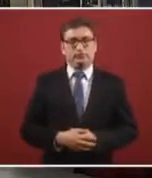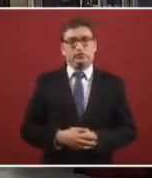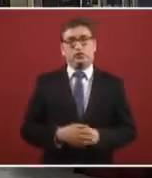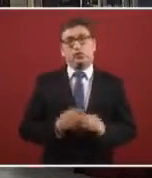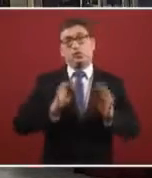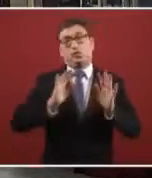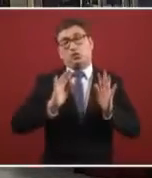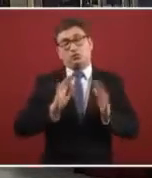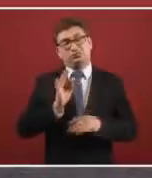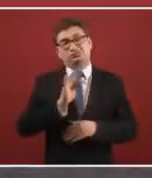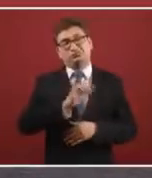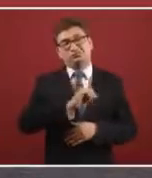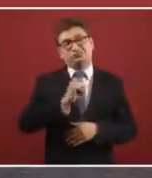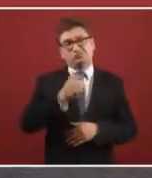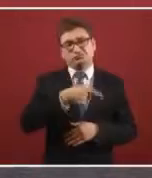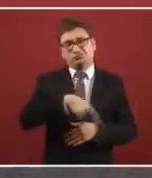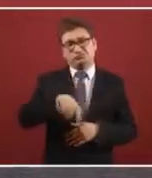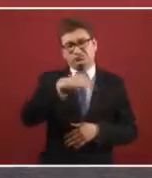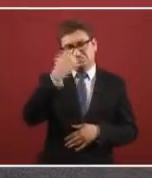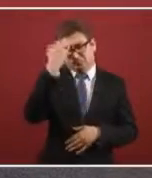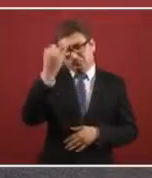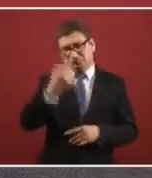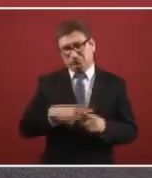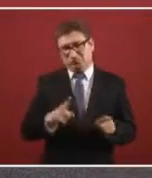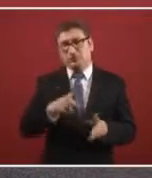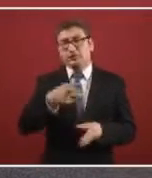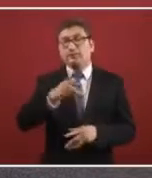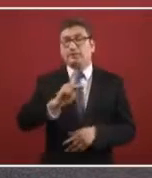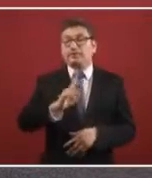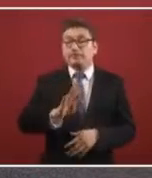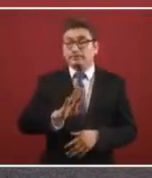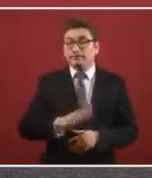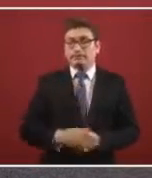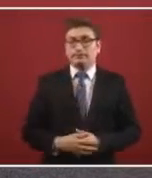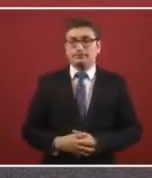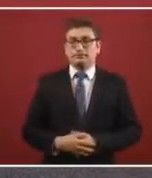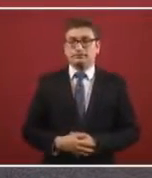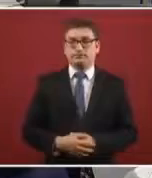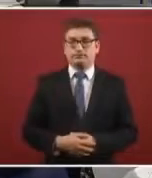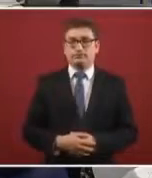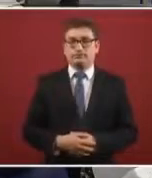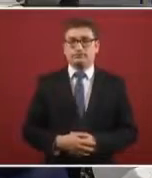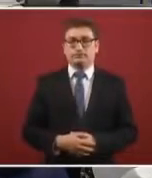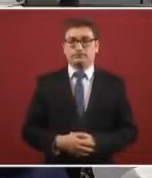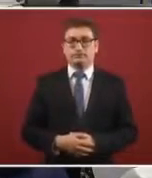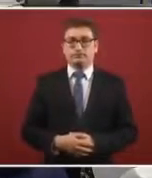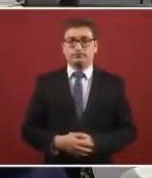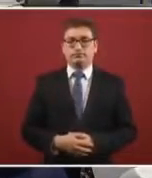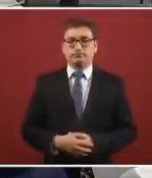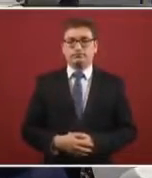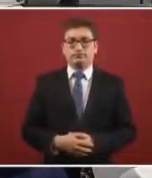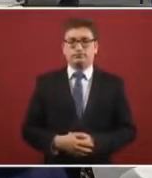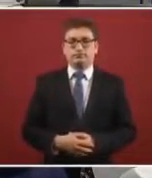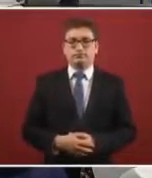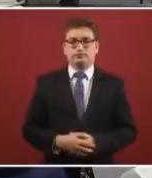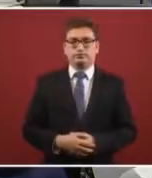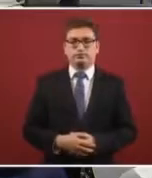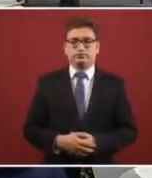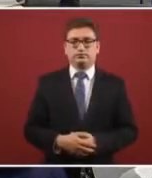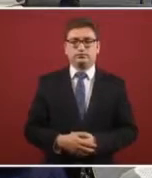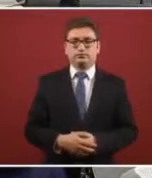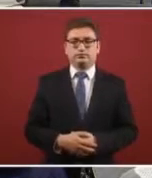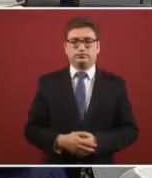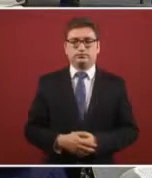otras cosas. Or there are other things. But se